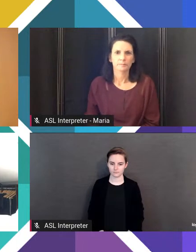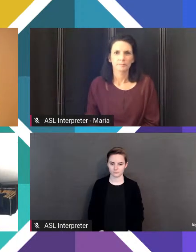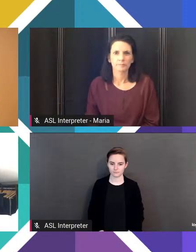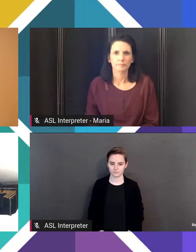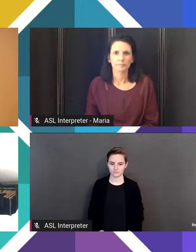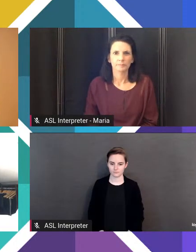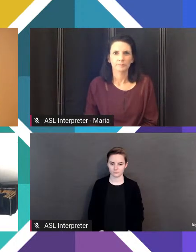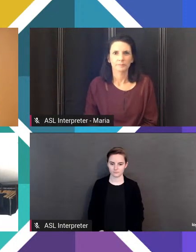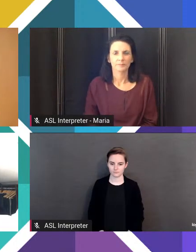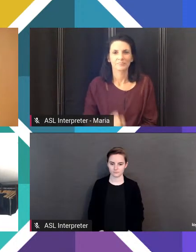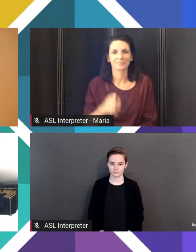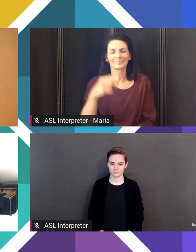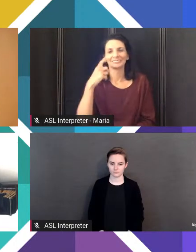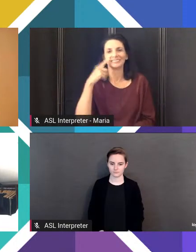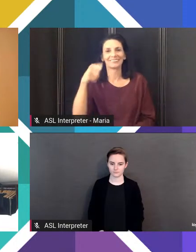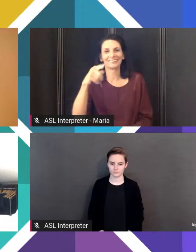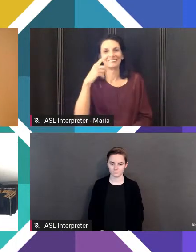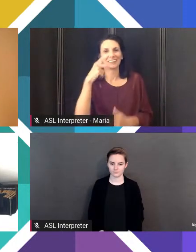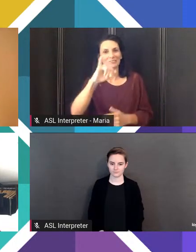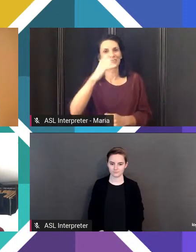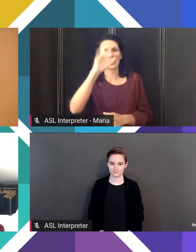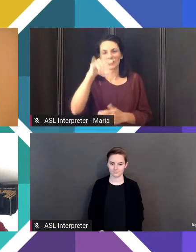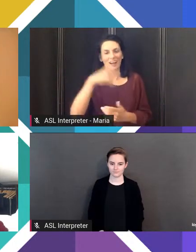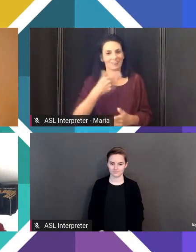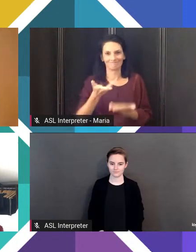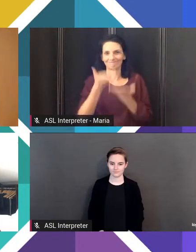I nominate Joey to go first.